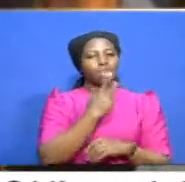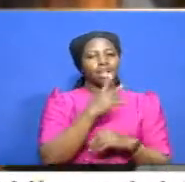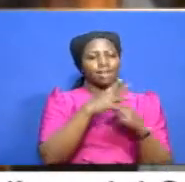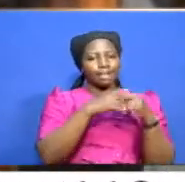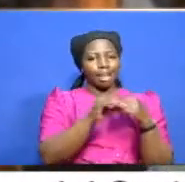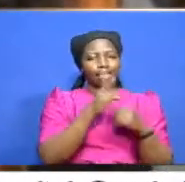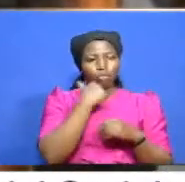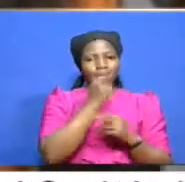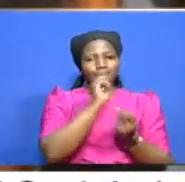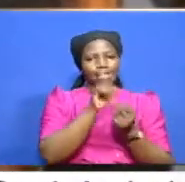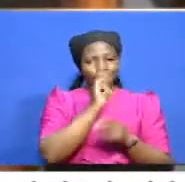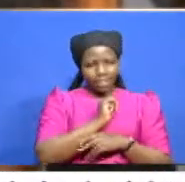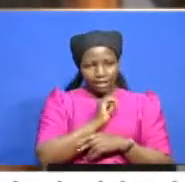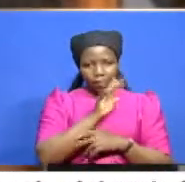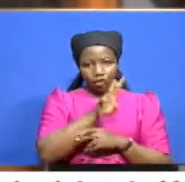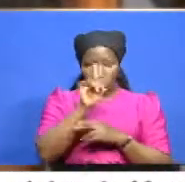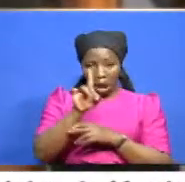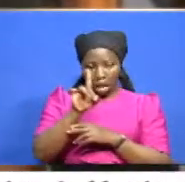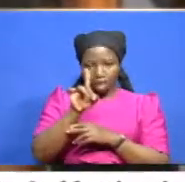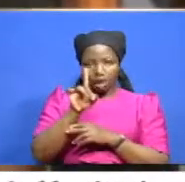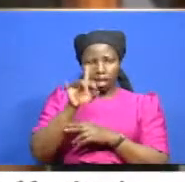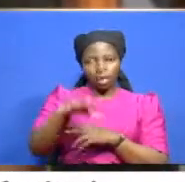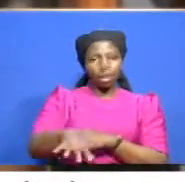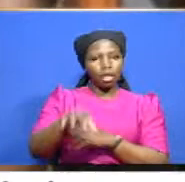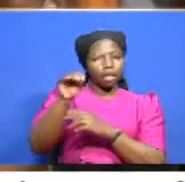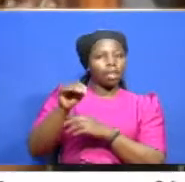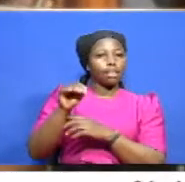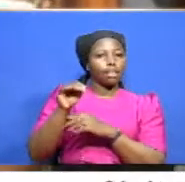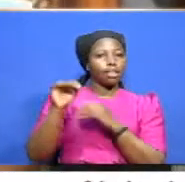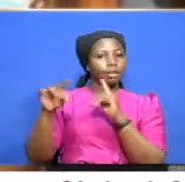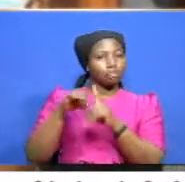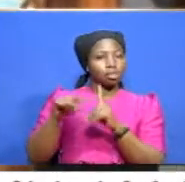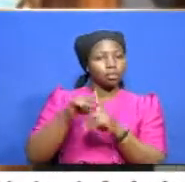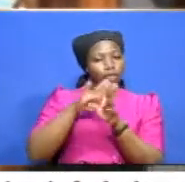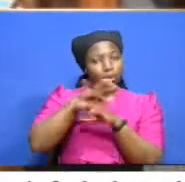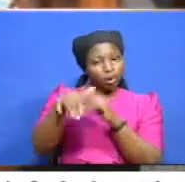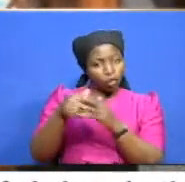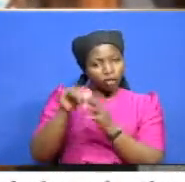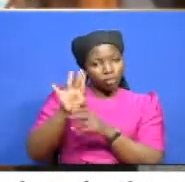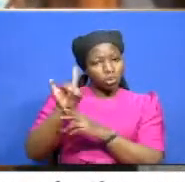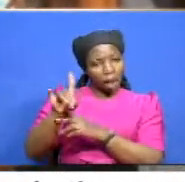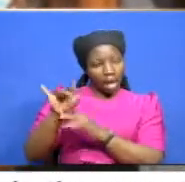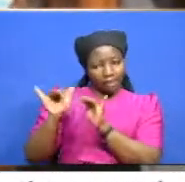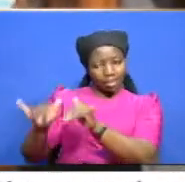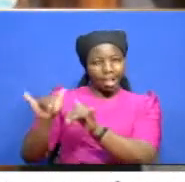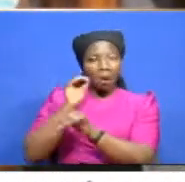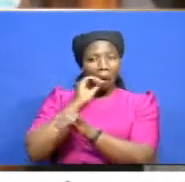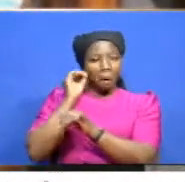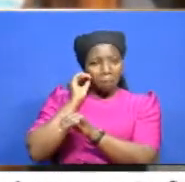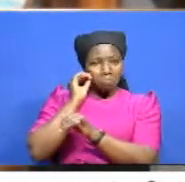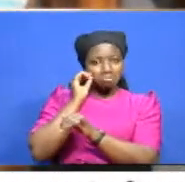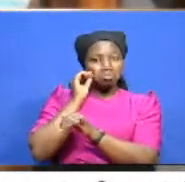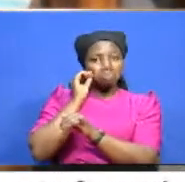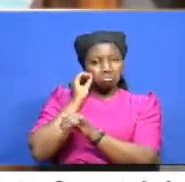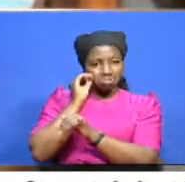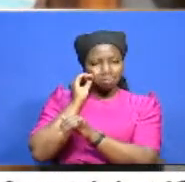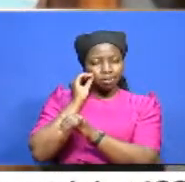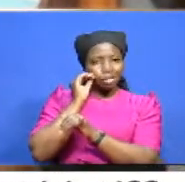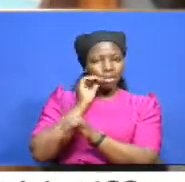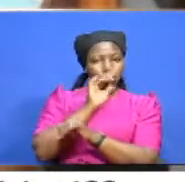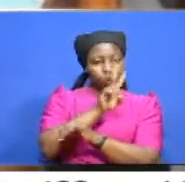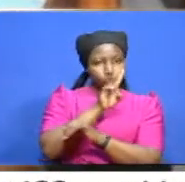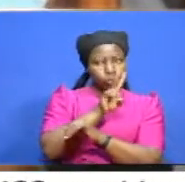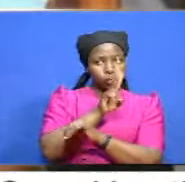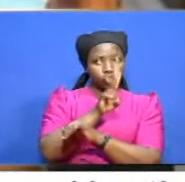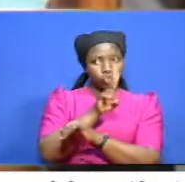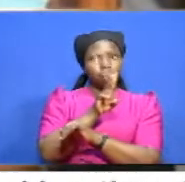tested, 41 turned positive. All these 41 have been on home-based isolation. Two actually have been discharged from